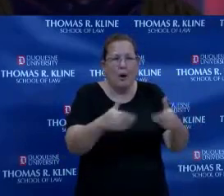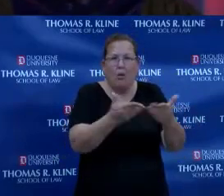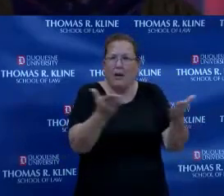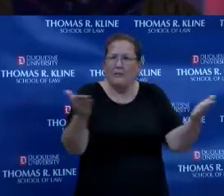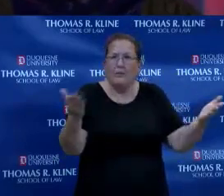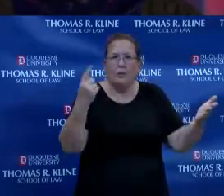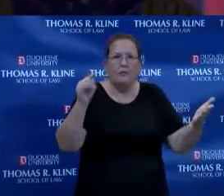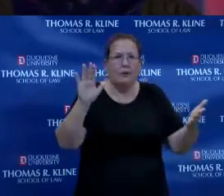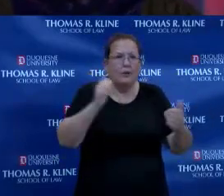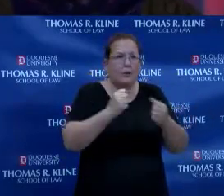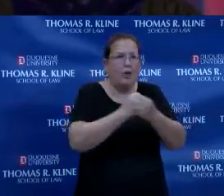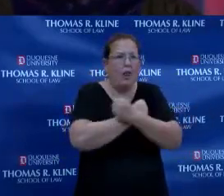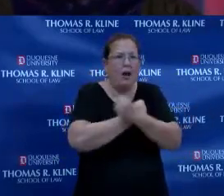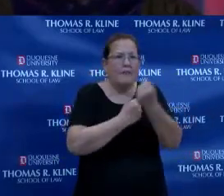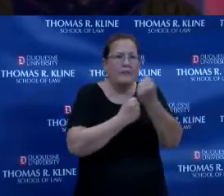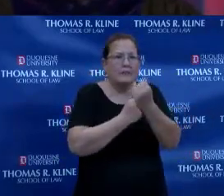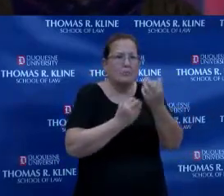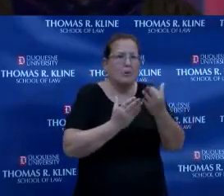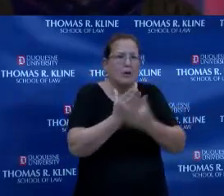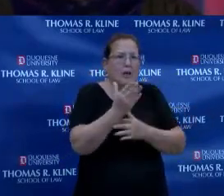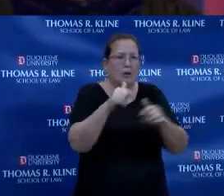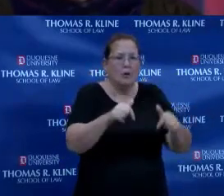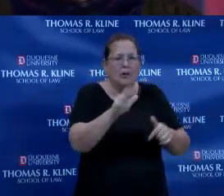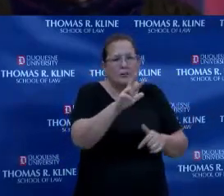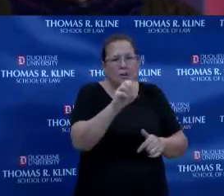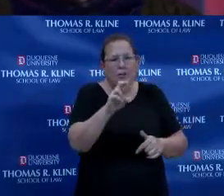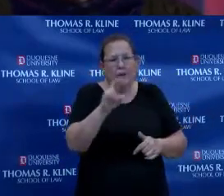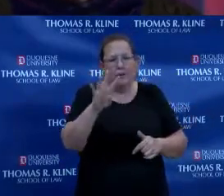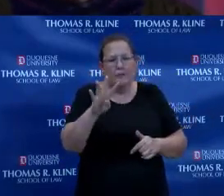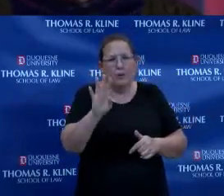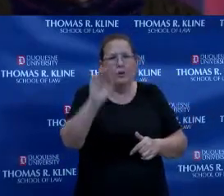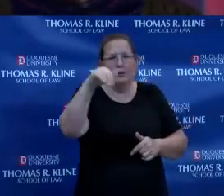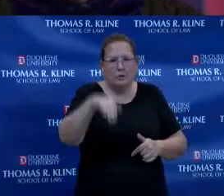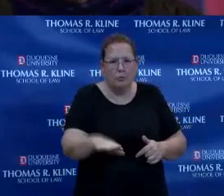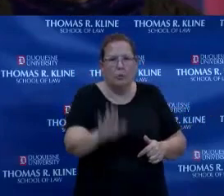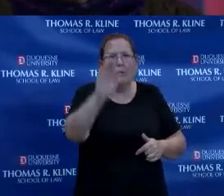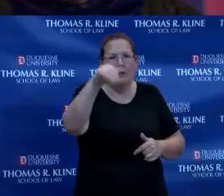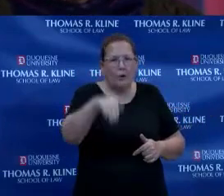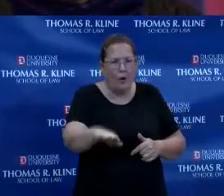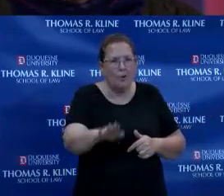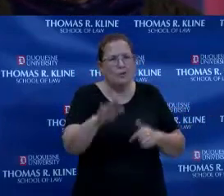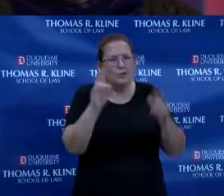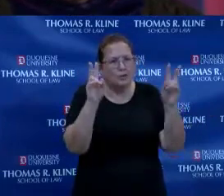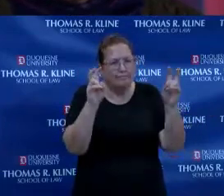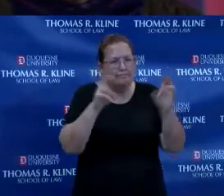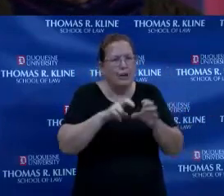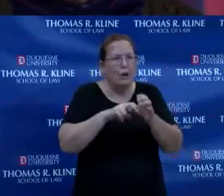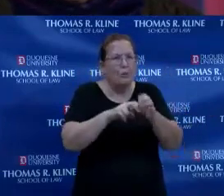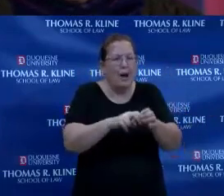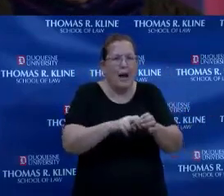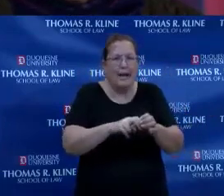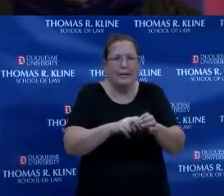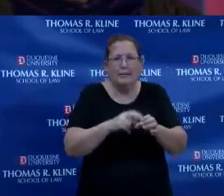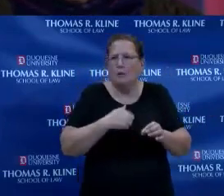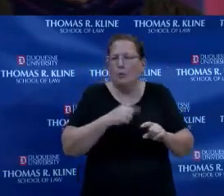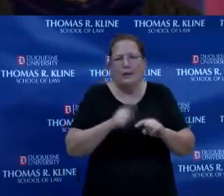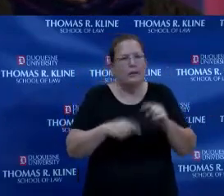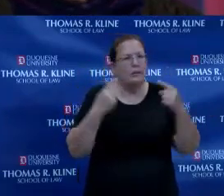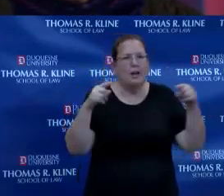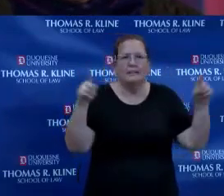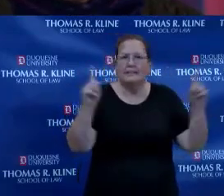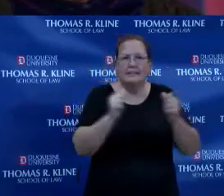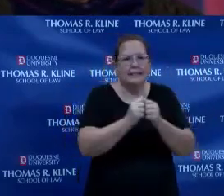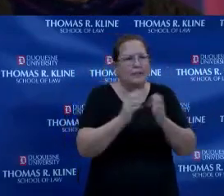and support over this 3 or 4 year roller coaster ride. We couldn't have made it without your encouragement and prayers.